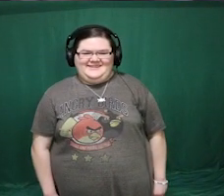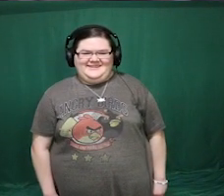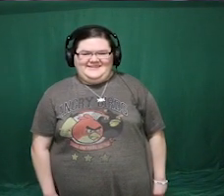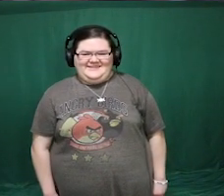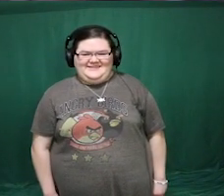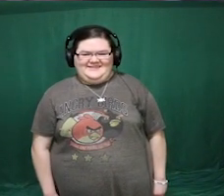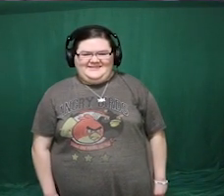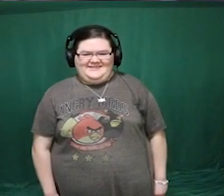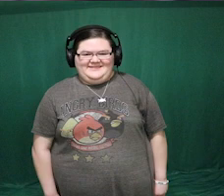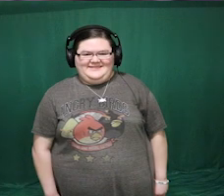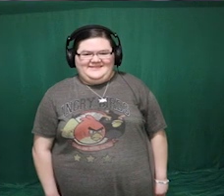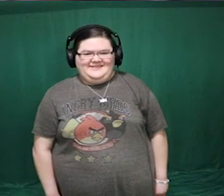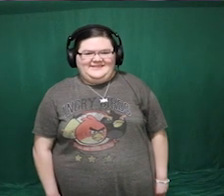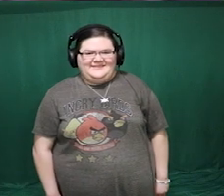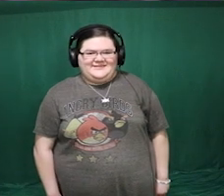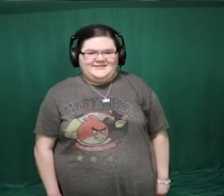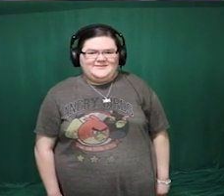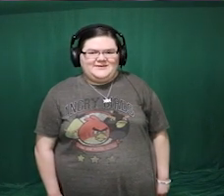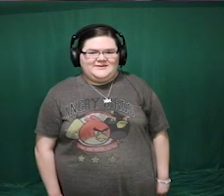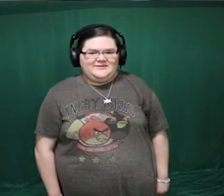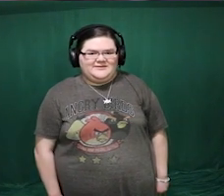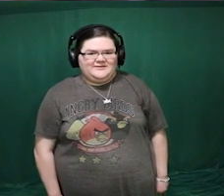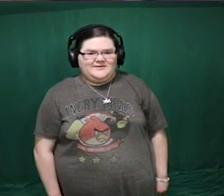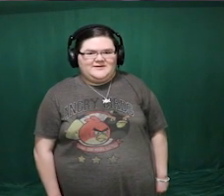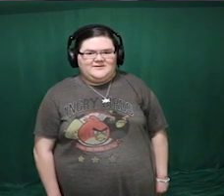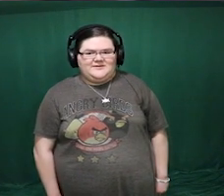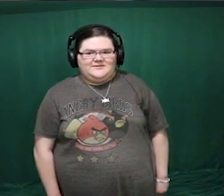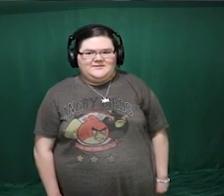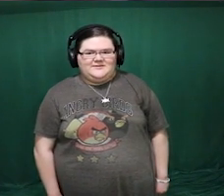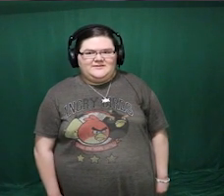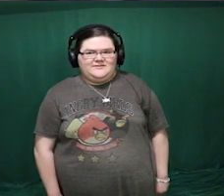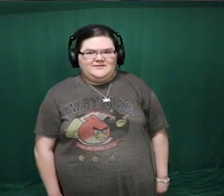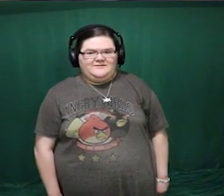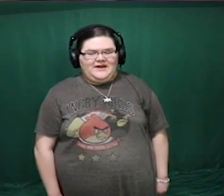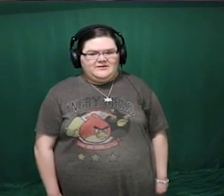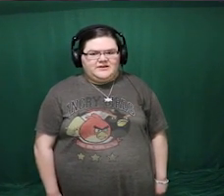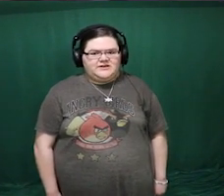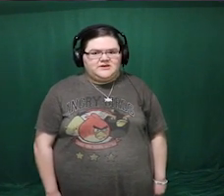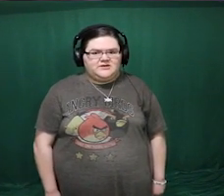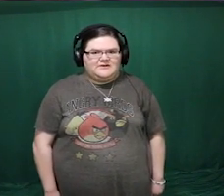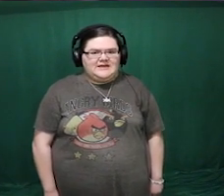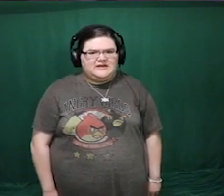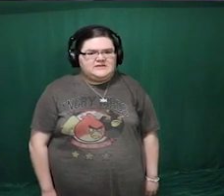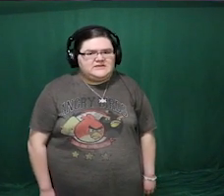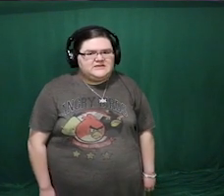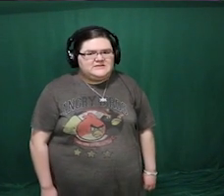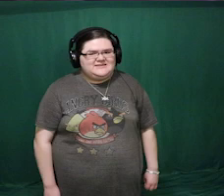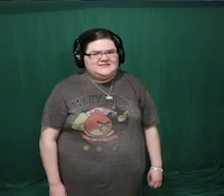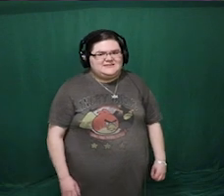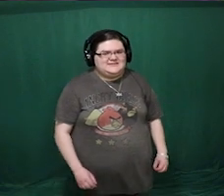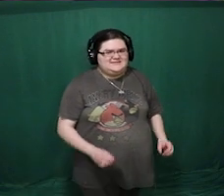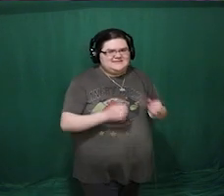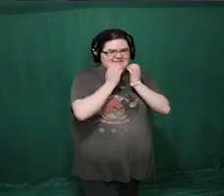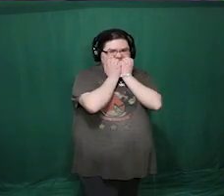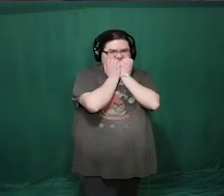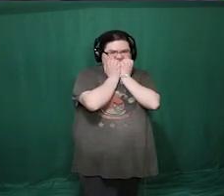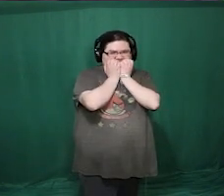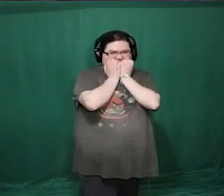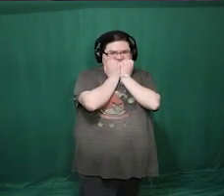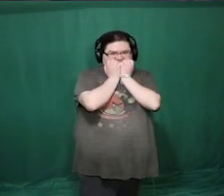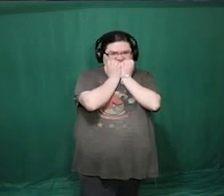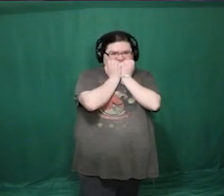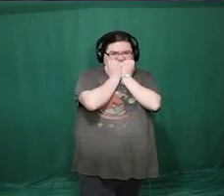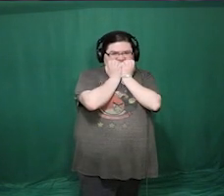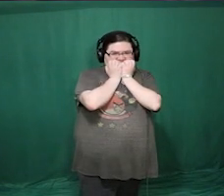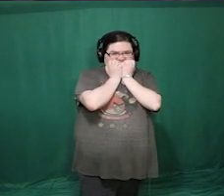you. He's on 500 behind me. He's doing knowledge right now. Can I? Virus, right? No, bacteria. Oh no. No,